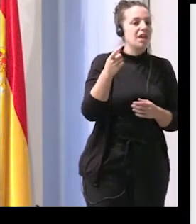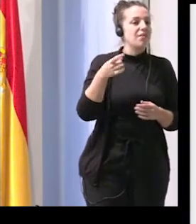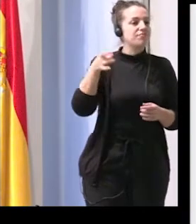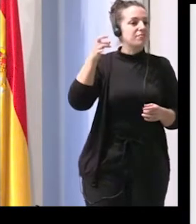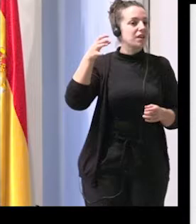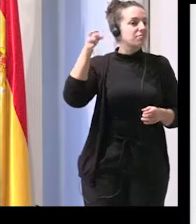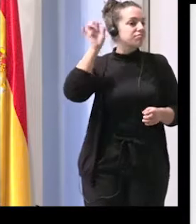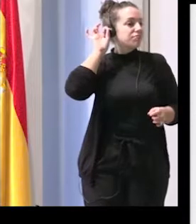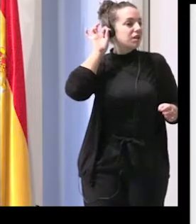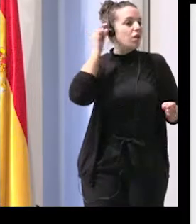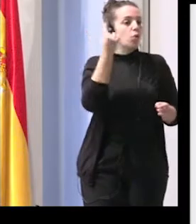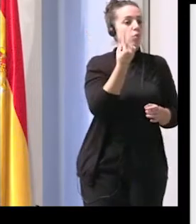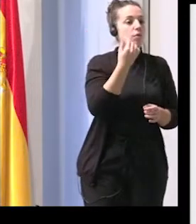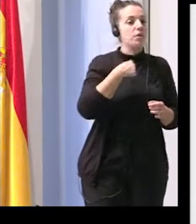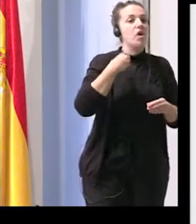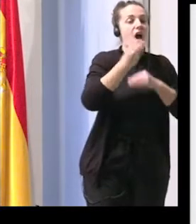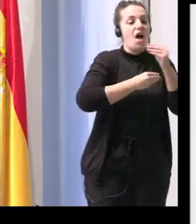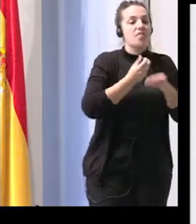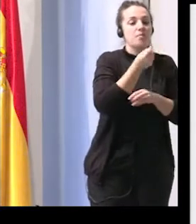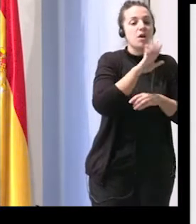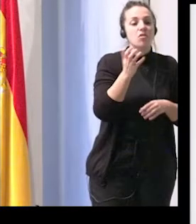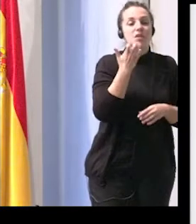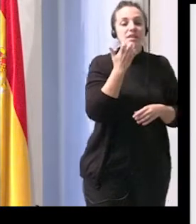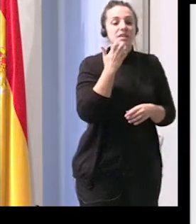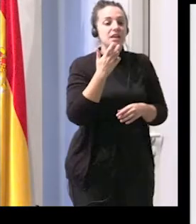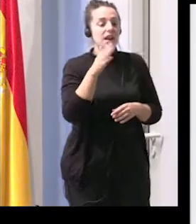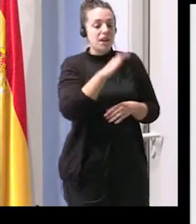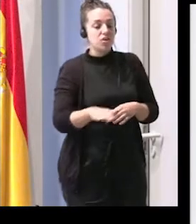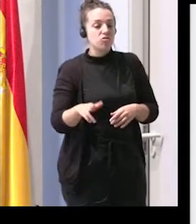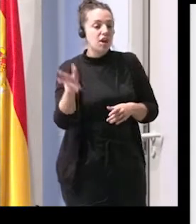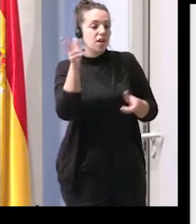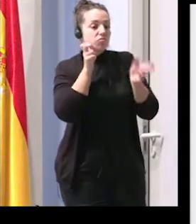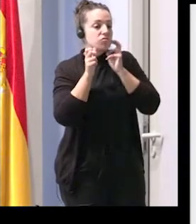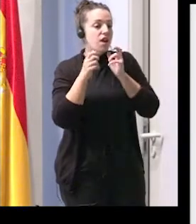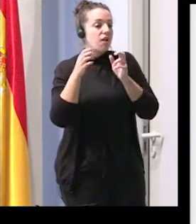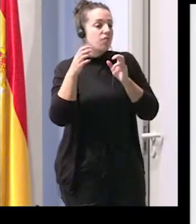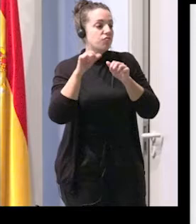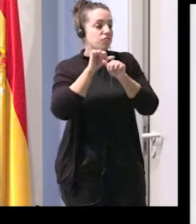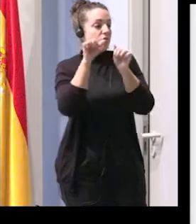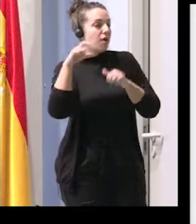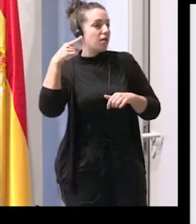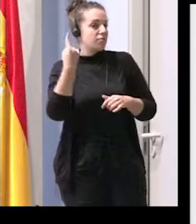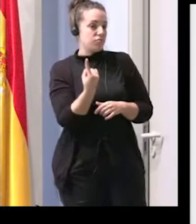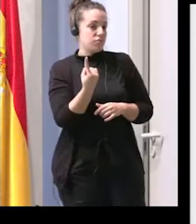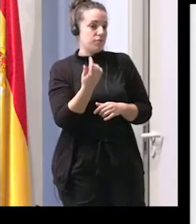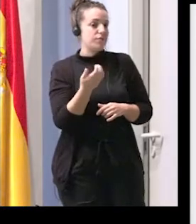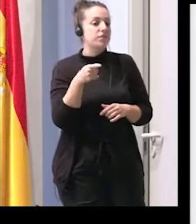listening unilaterally. That is fascinating to me. So the question is, well, this is a language